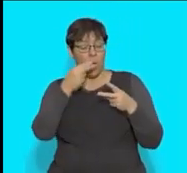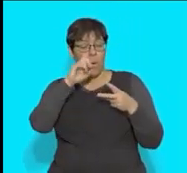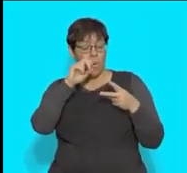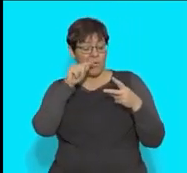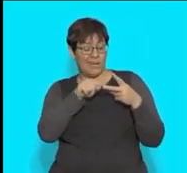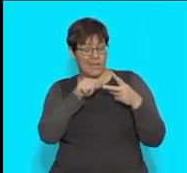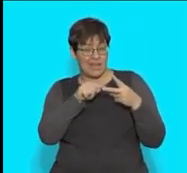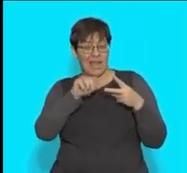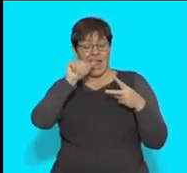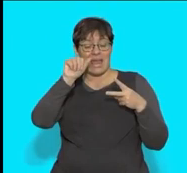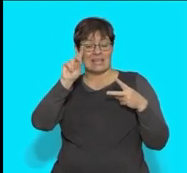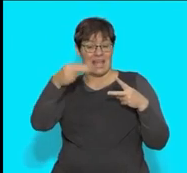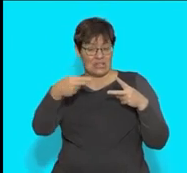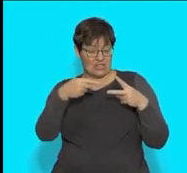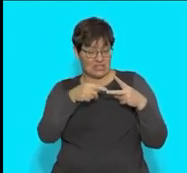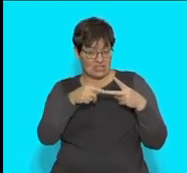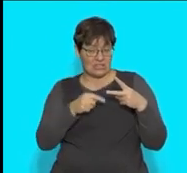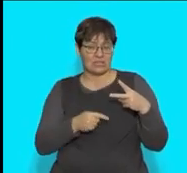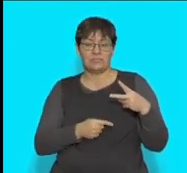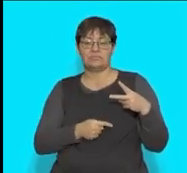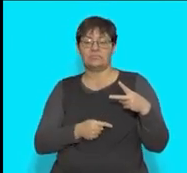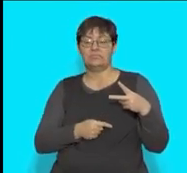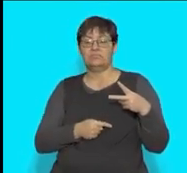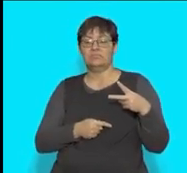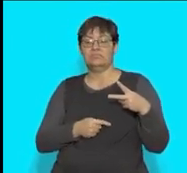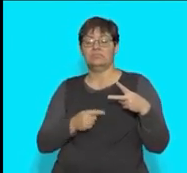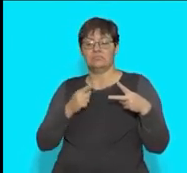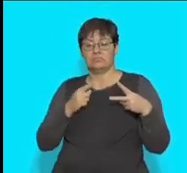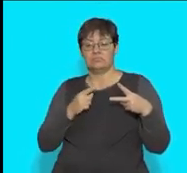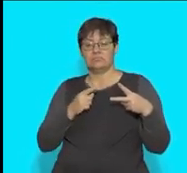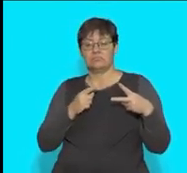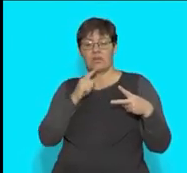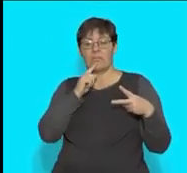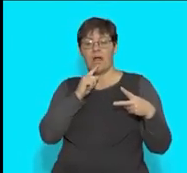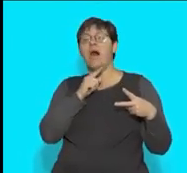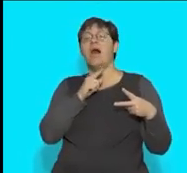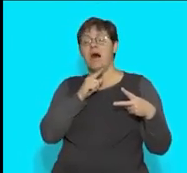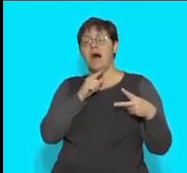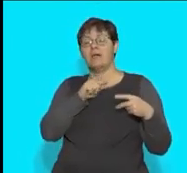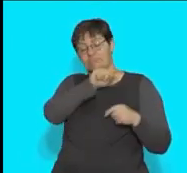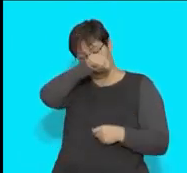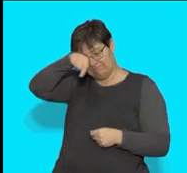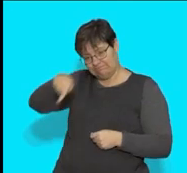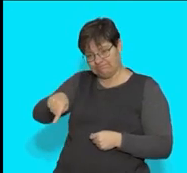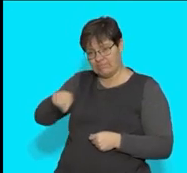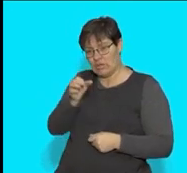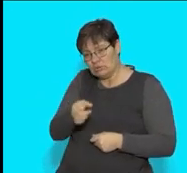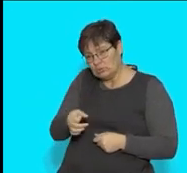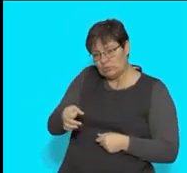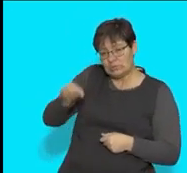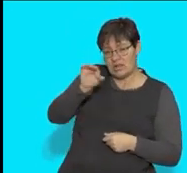here, ADH, and this hormone goes to the collecting tubules. Now,